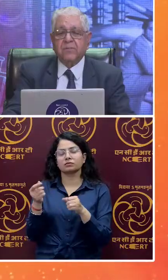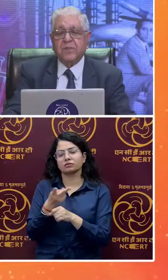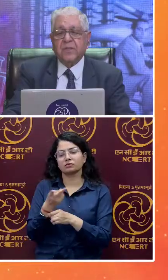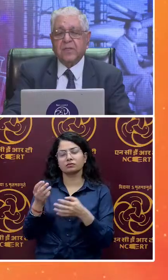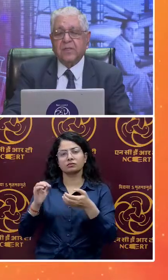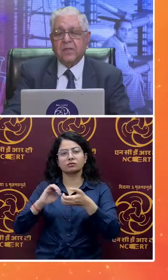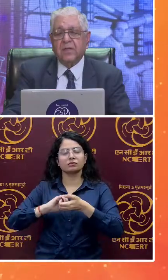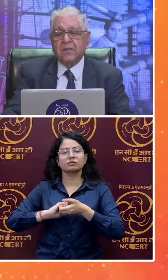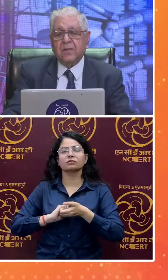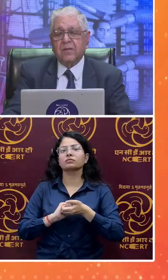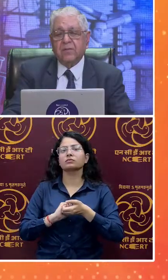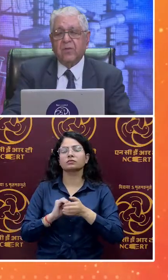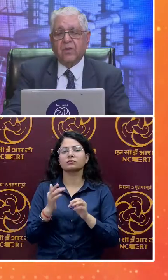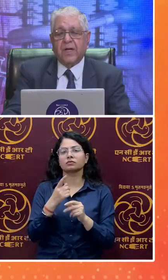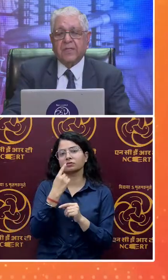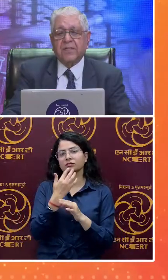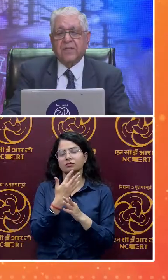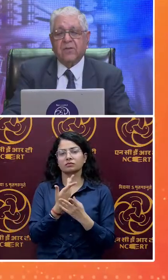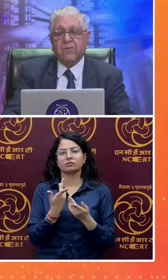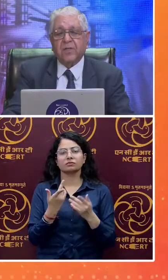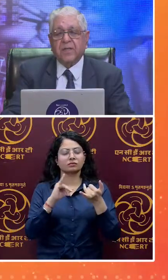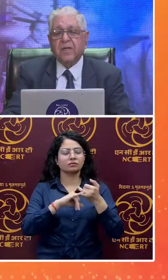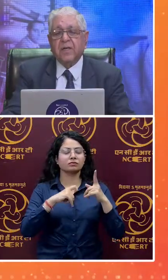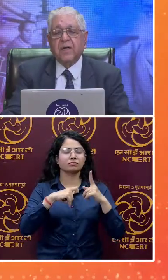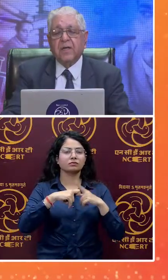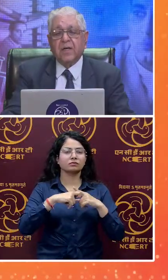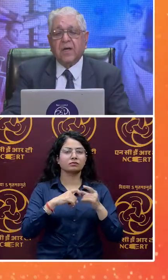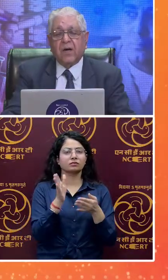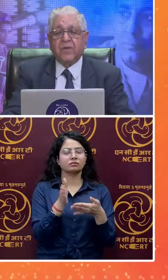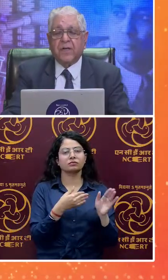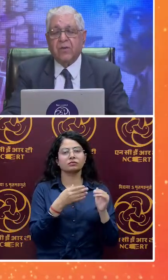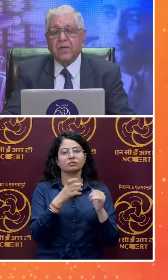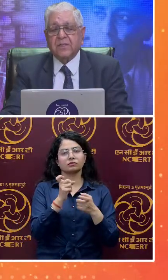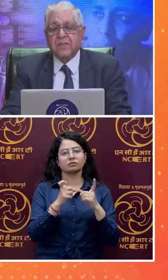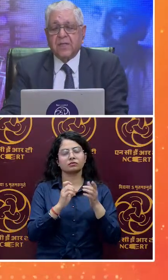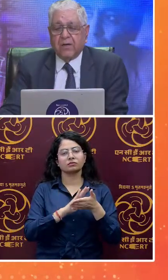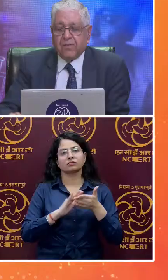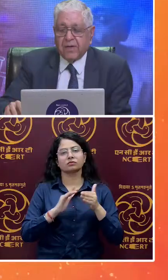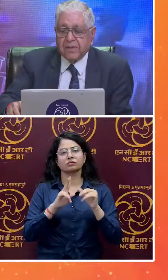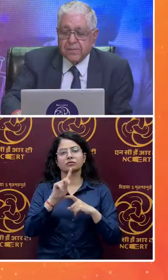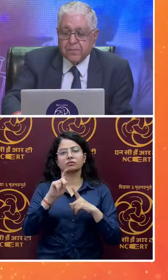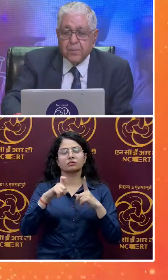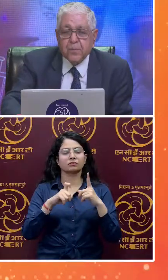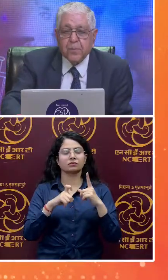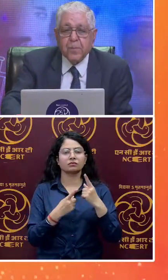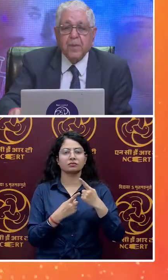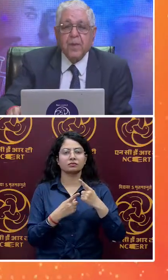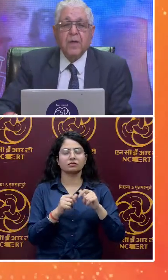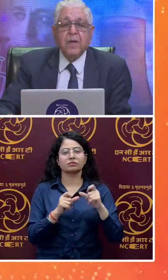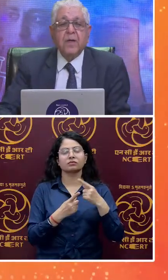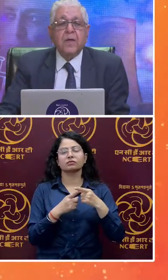with with Dr. S. K. Chakravarti after he got his FRS.